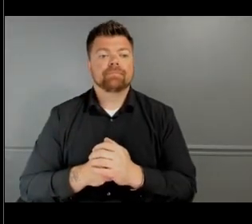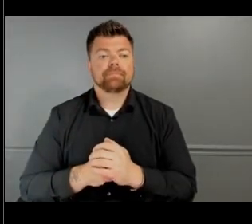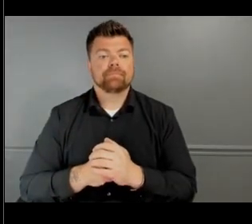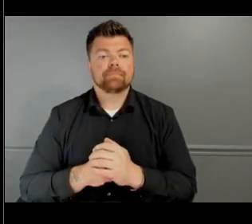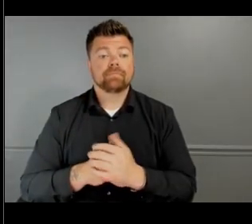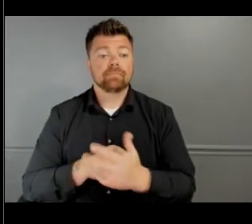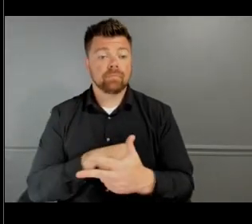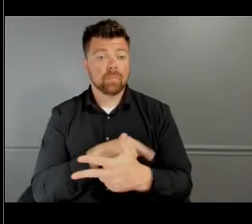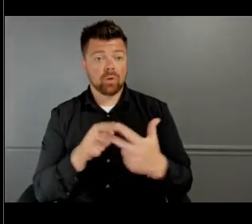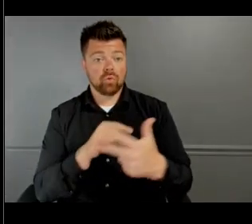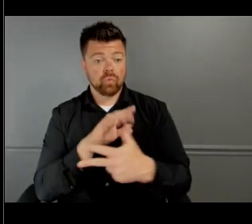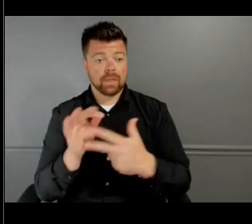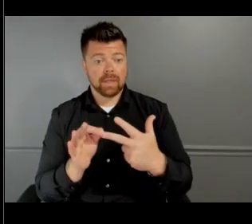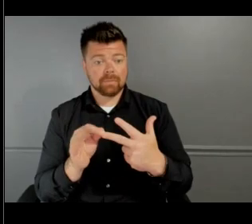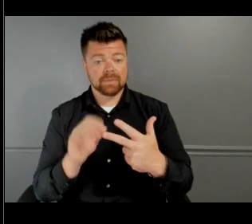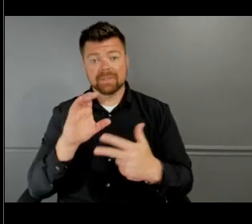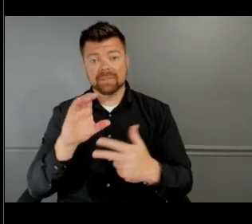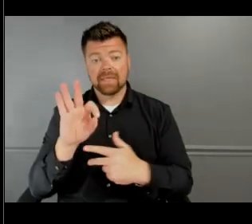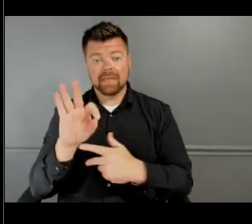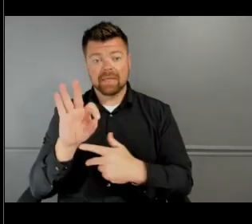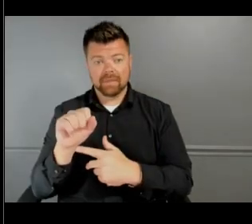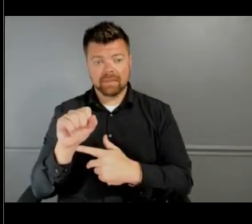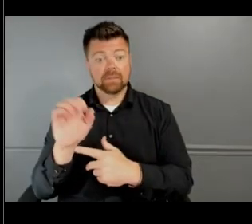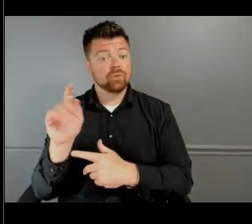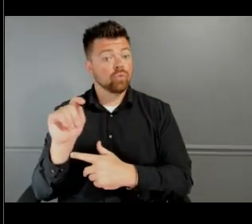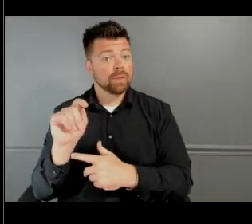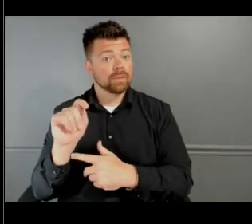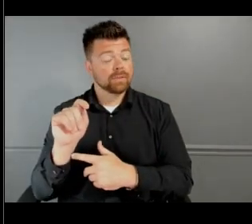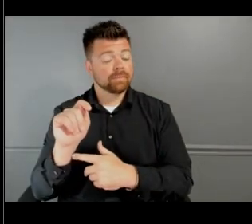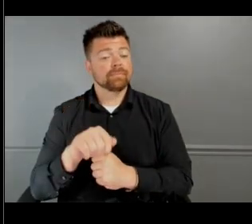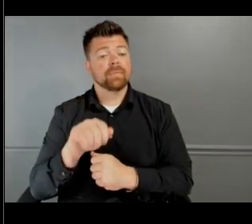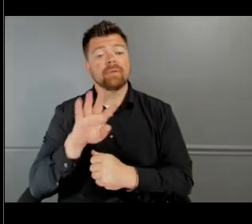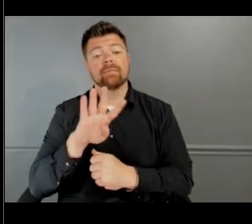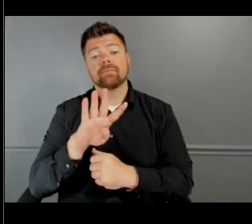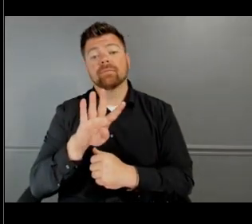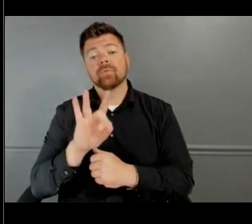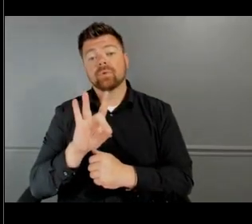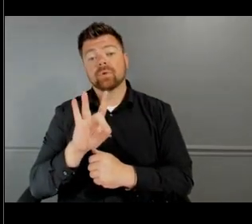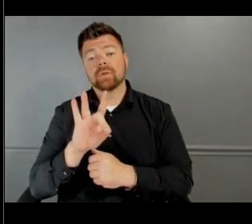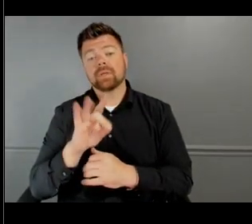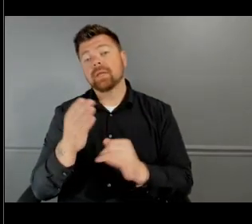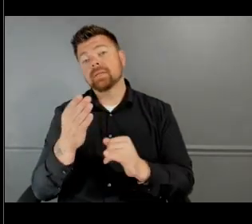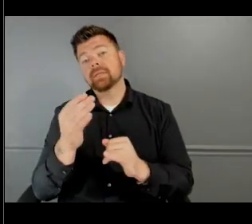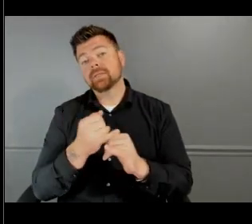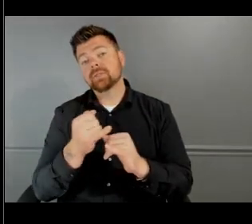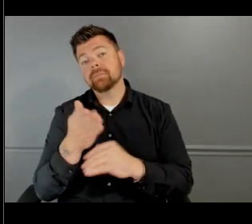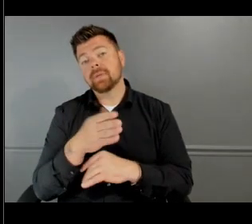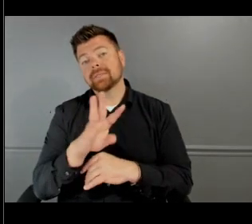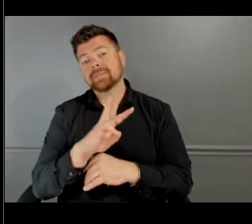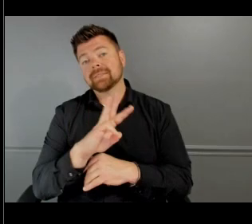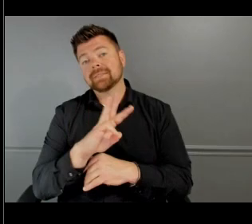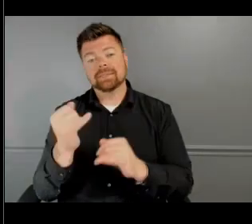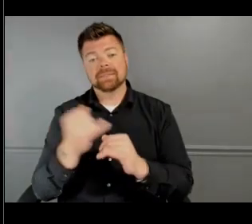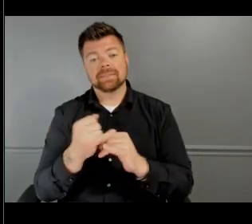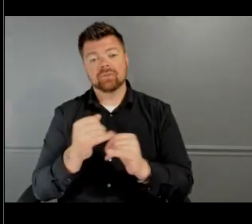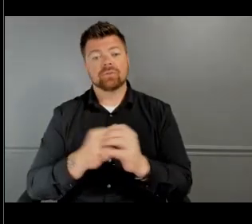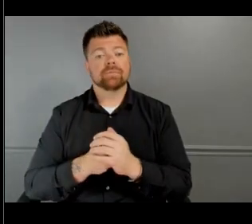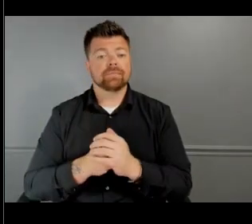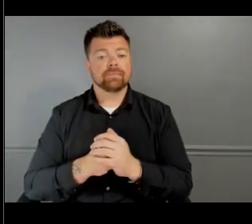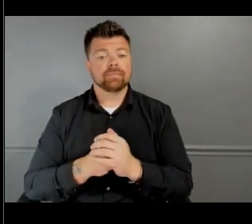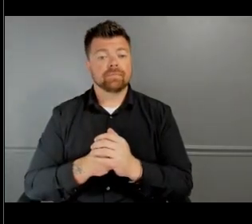The three options for clear floor space at toilets are 48 inches by 66